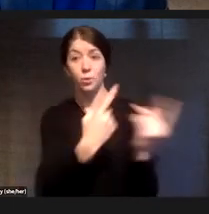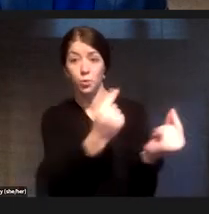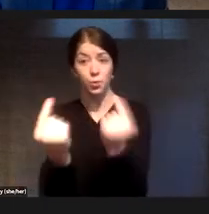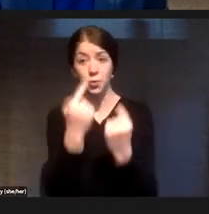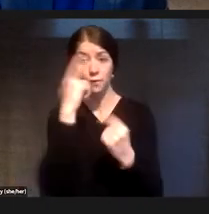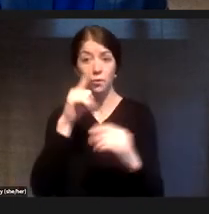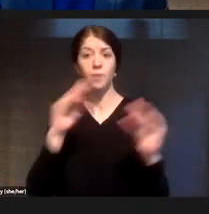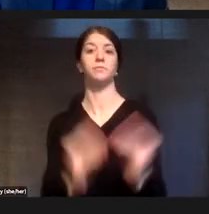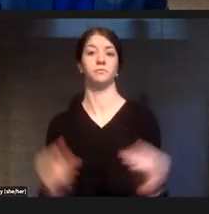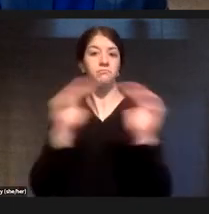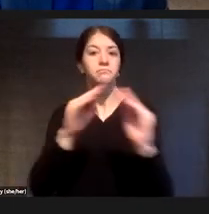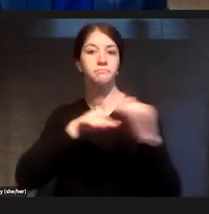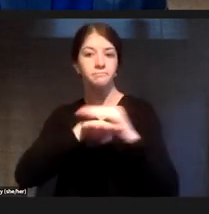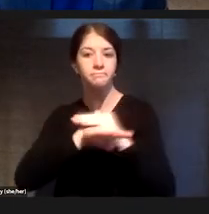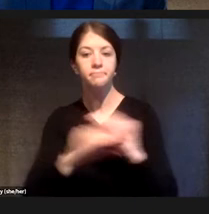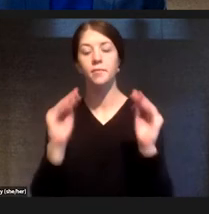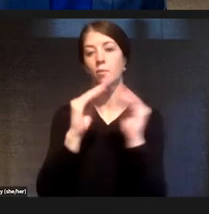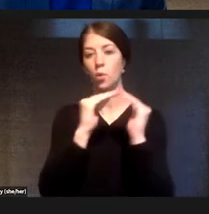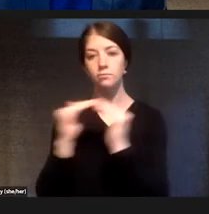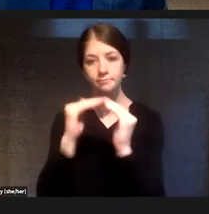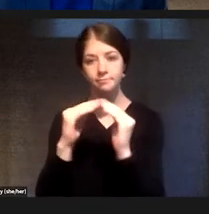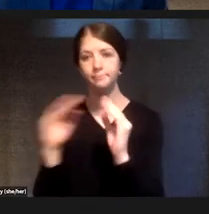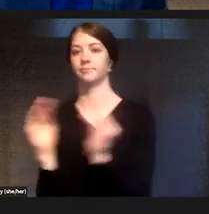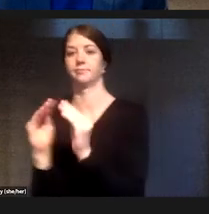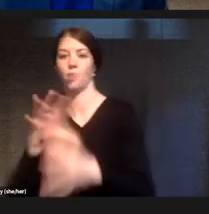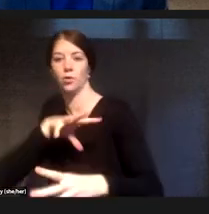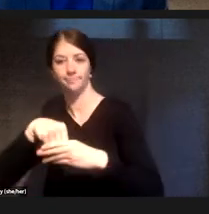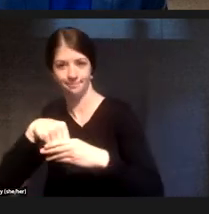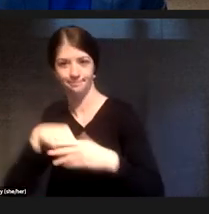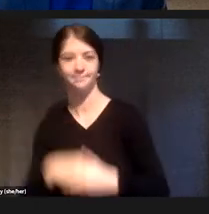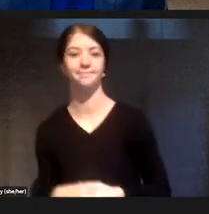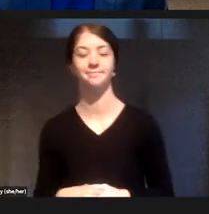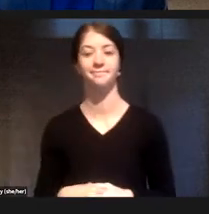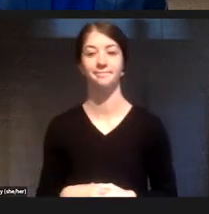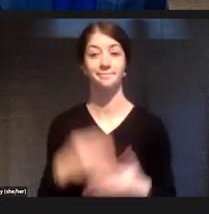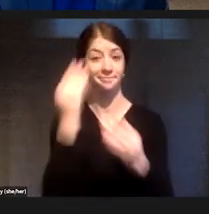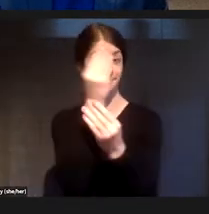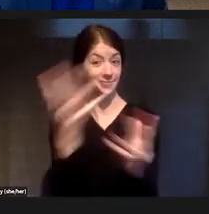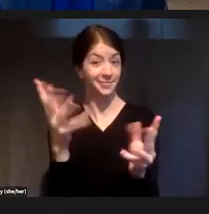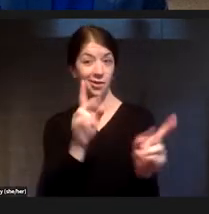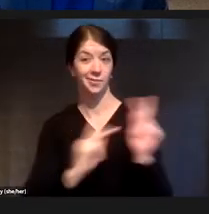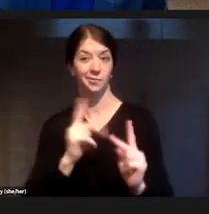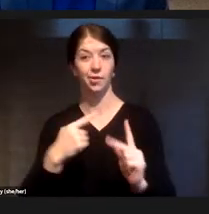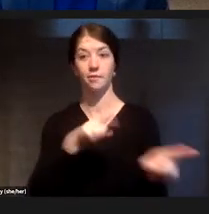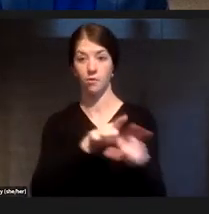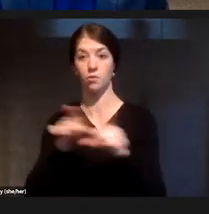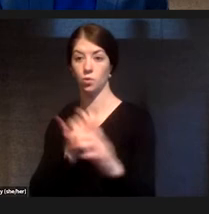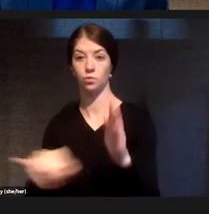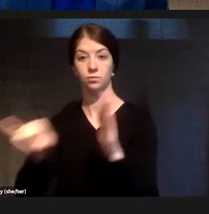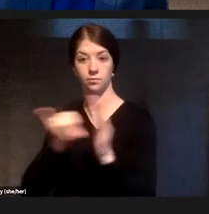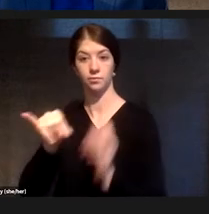accessible, more equitable, and more inclusive. So I tell people that I also identify as a Black man,